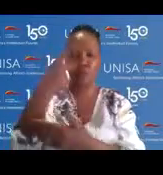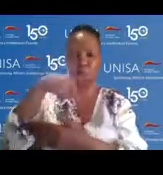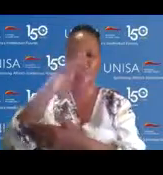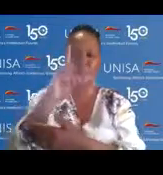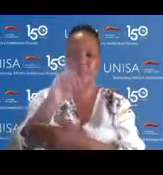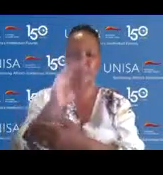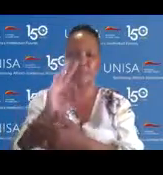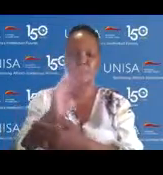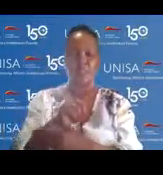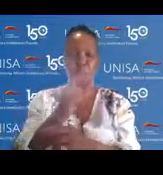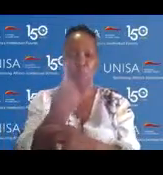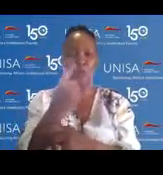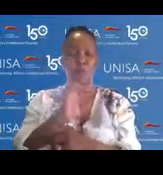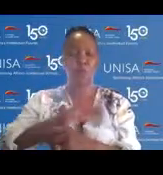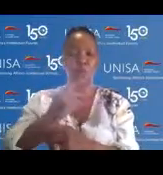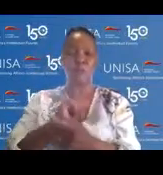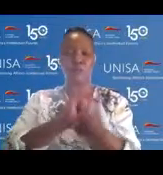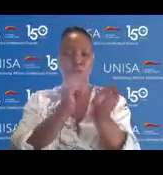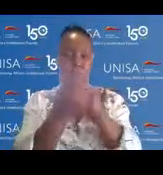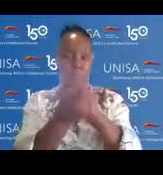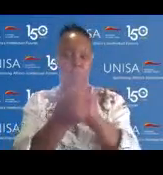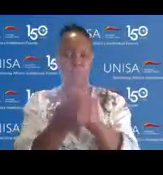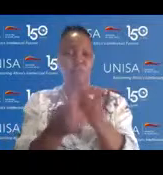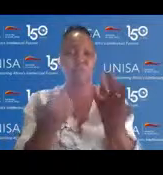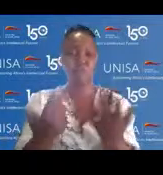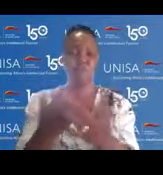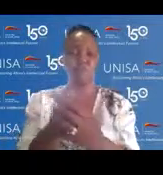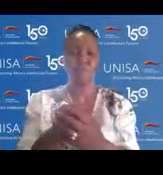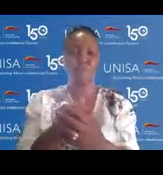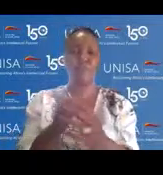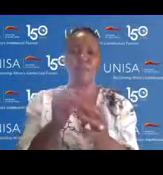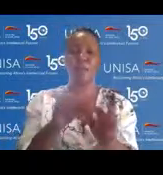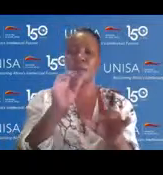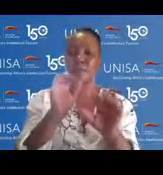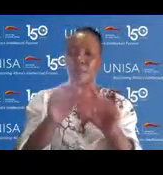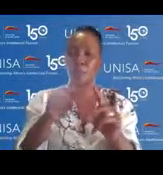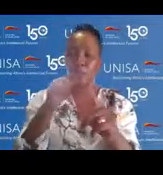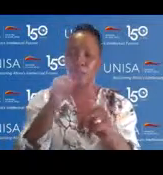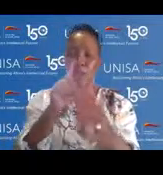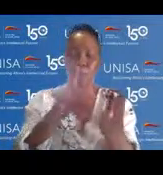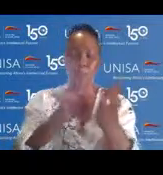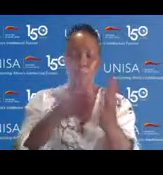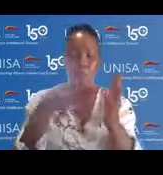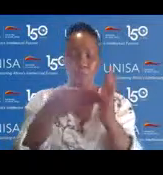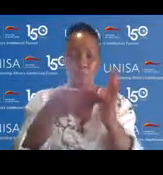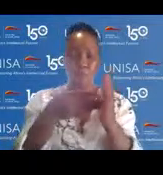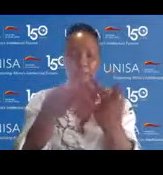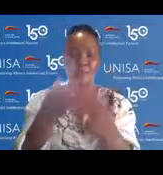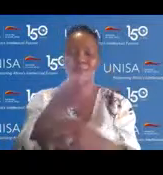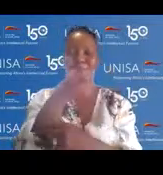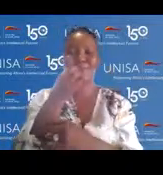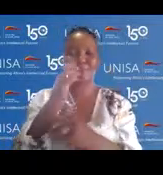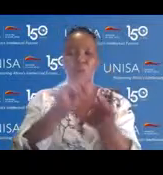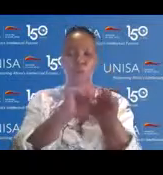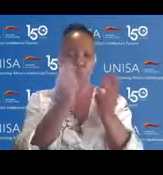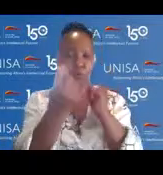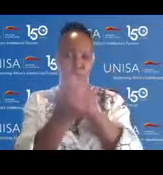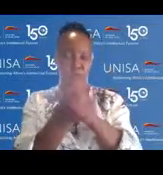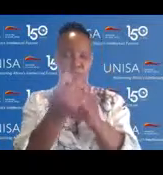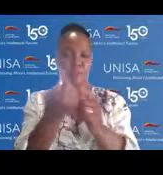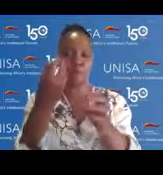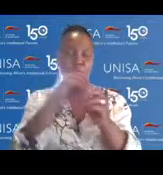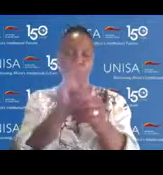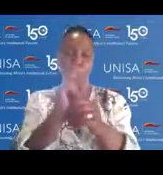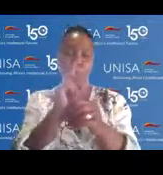to convert. Okay, so I'll go ahead and tap on it. And then as you can see, it said converting to a PDF, and